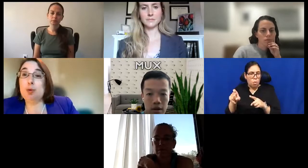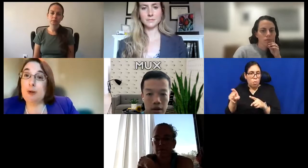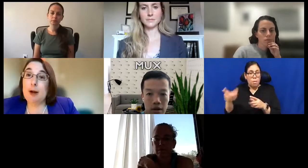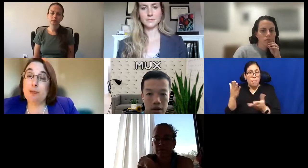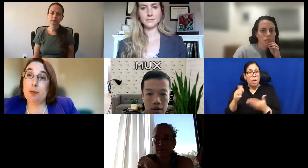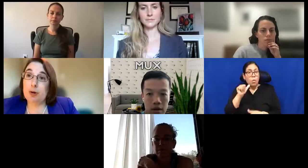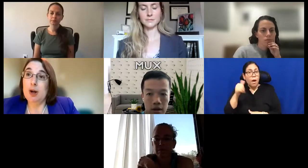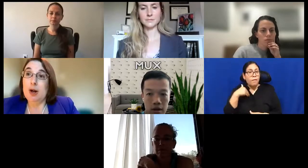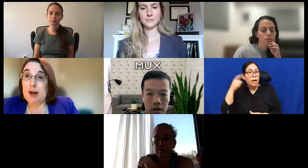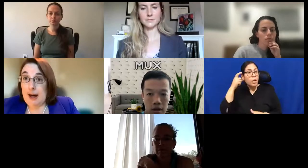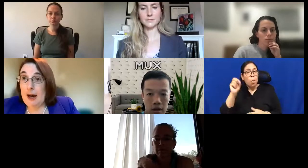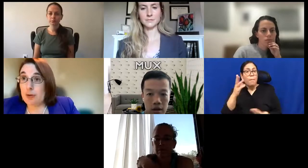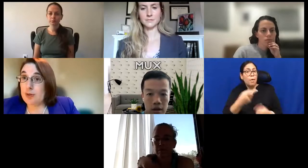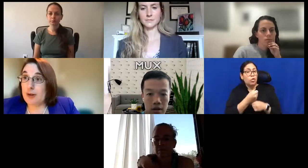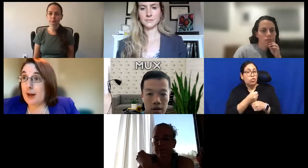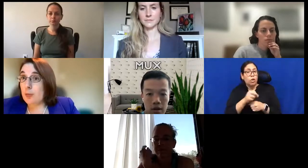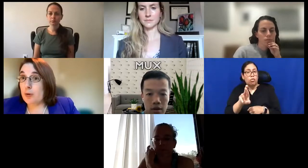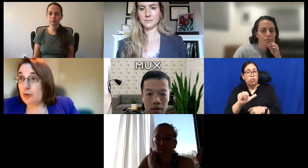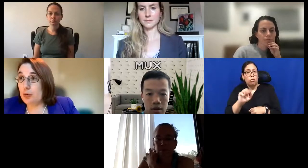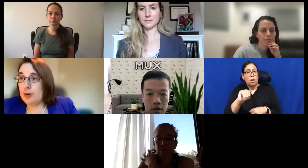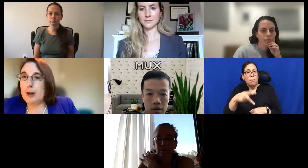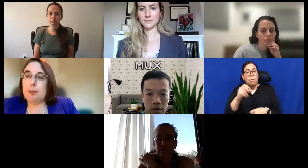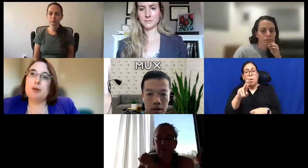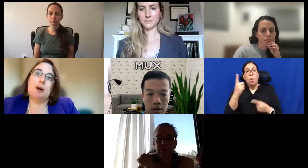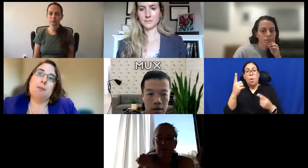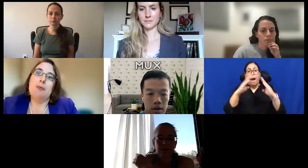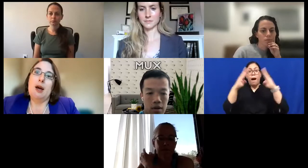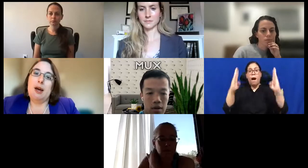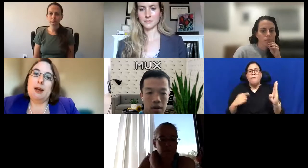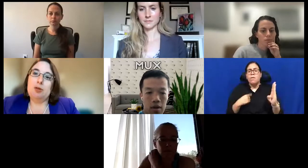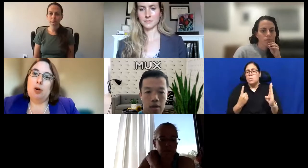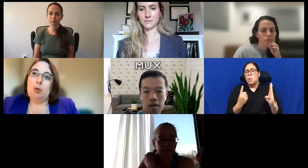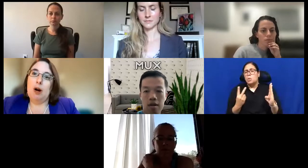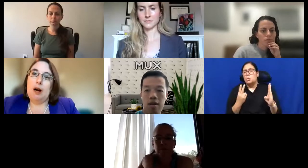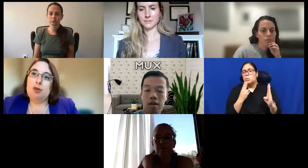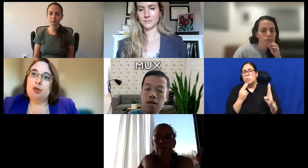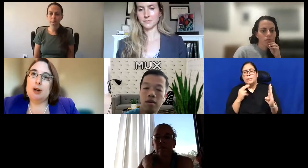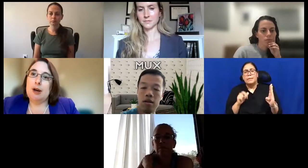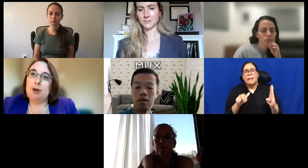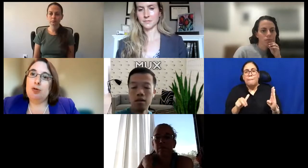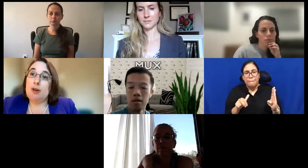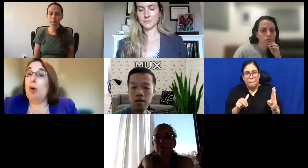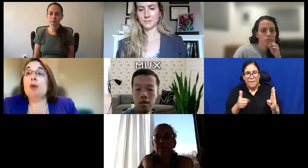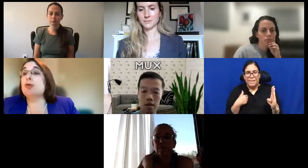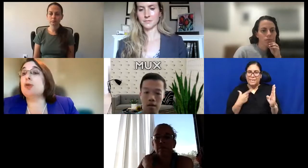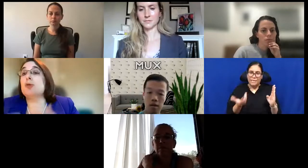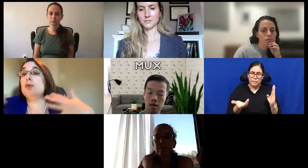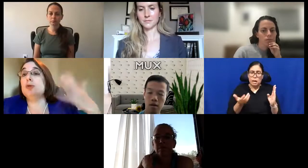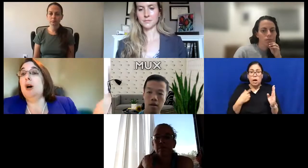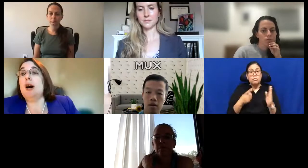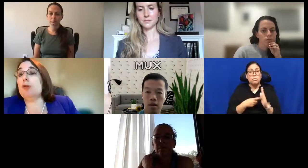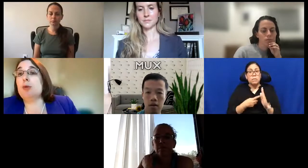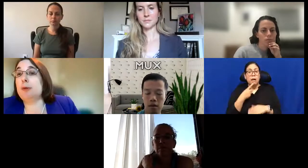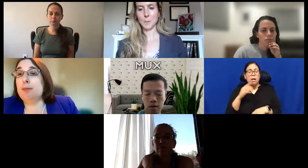want to bring a ramp for a house that only has 1 or 2 steps. And so I just kind of say, I'll just go